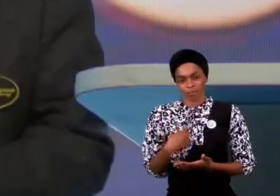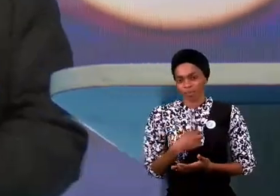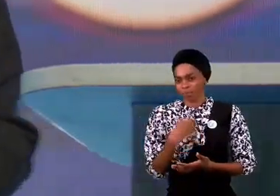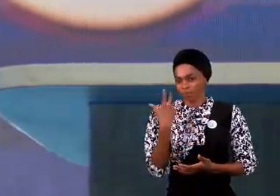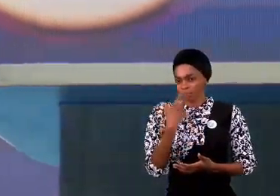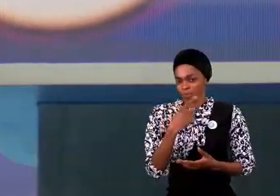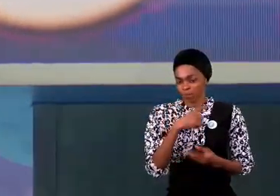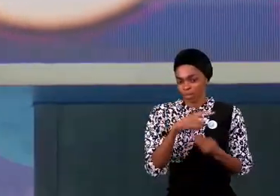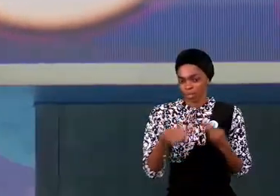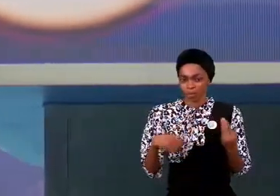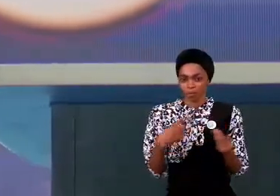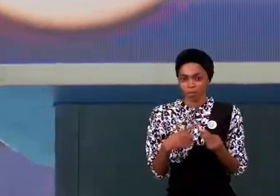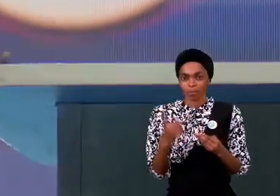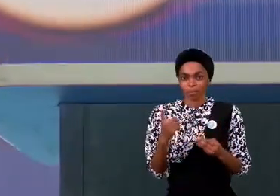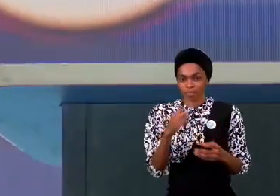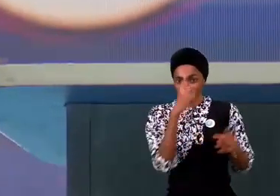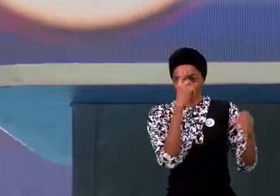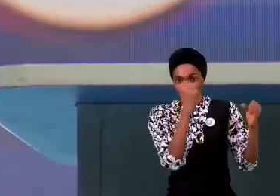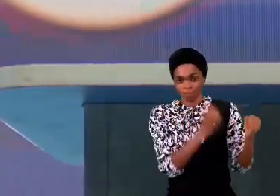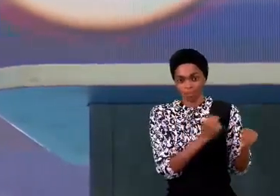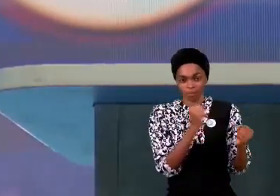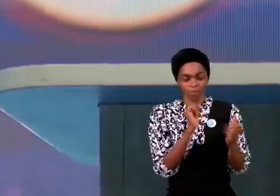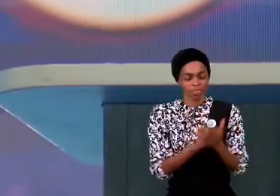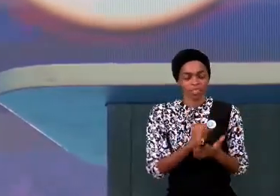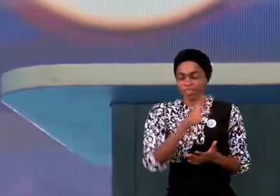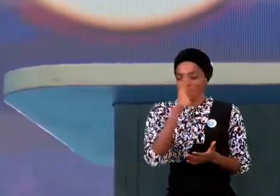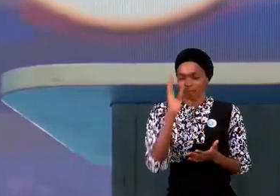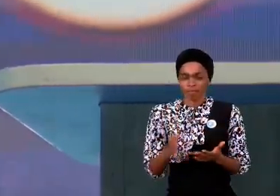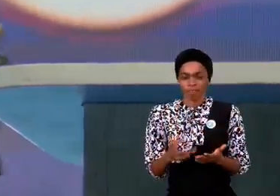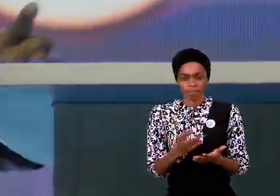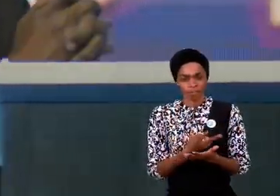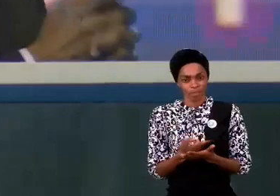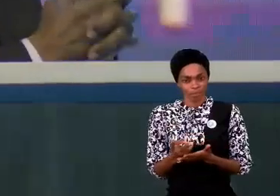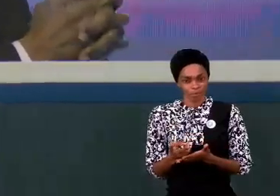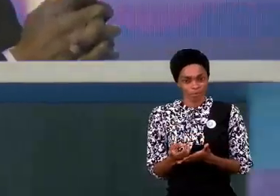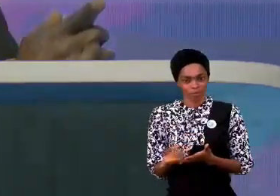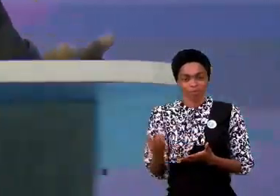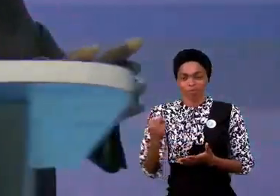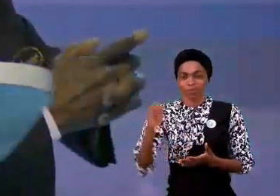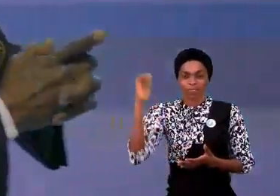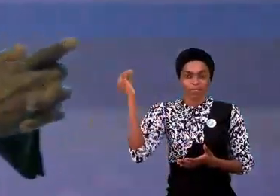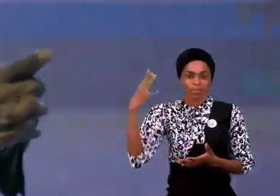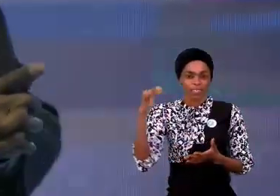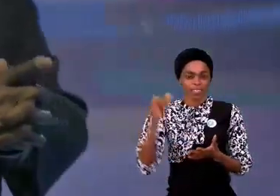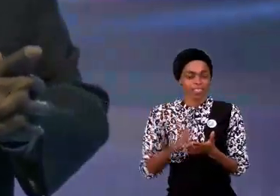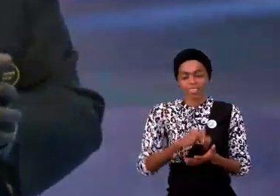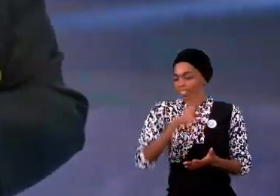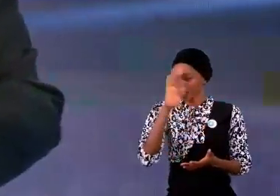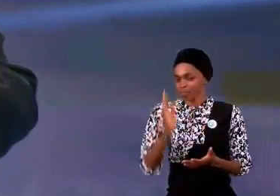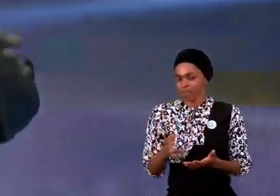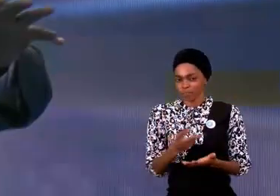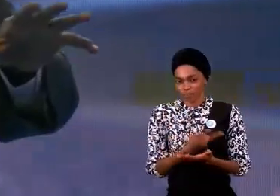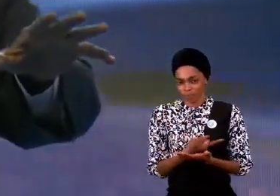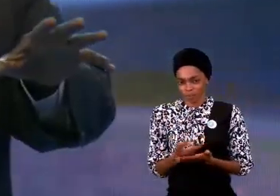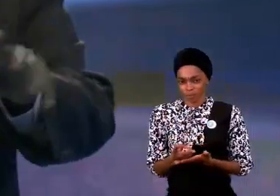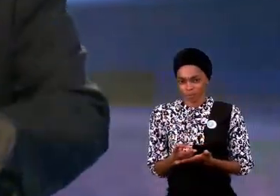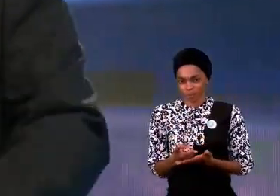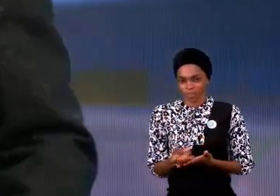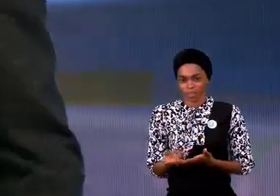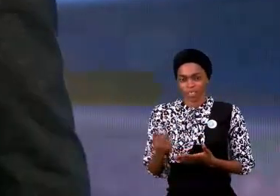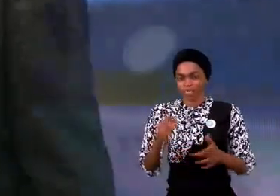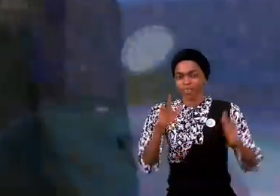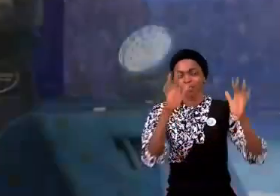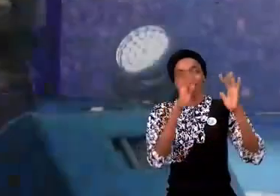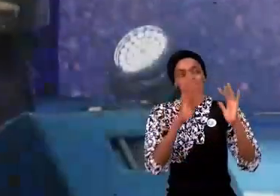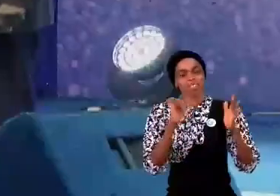never fails, the mercy that never fails, the name that never fails. Tonight